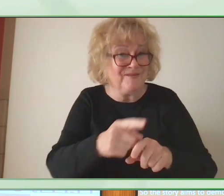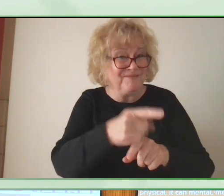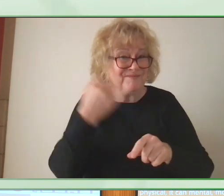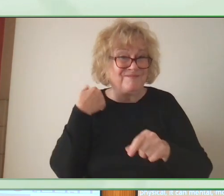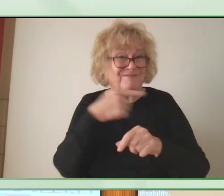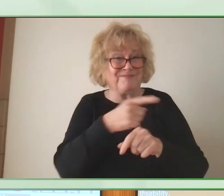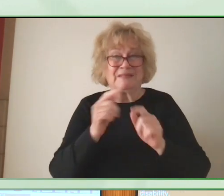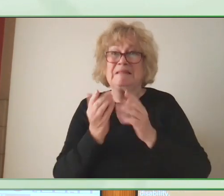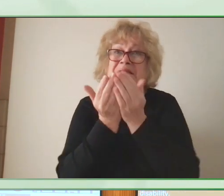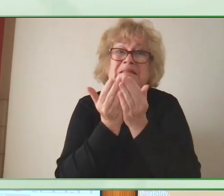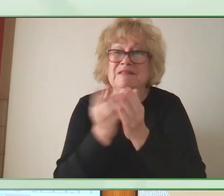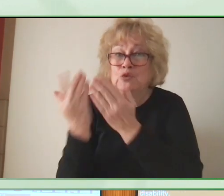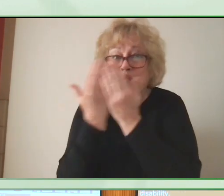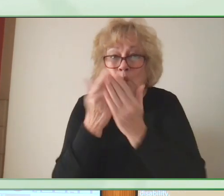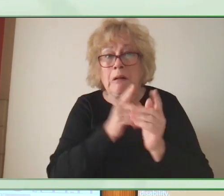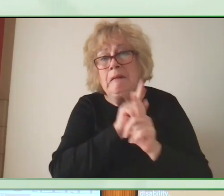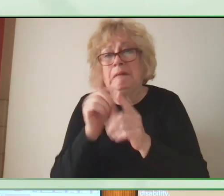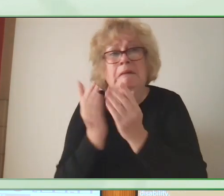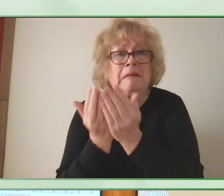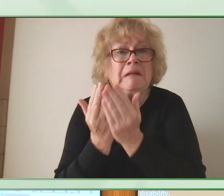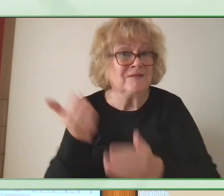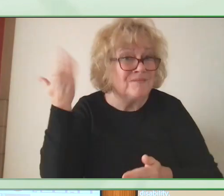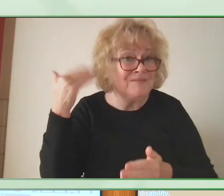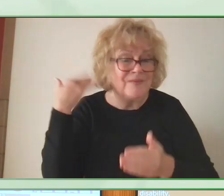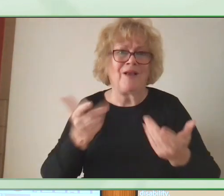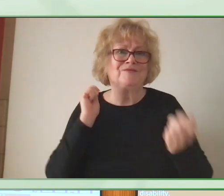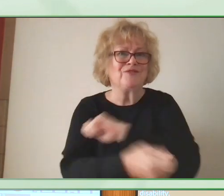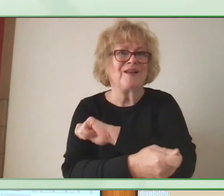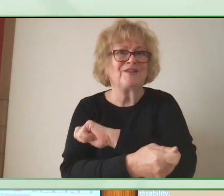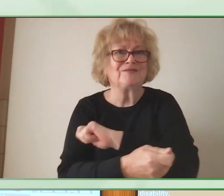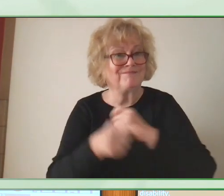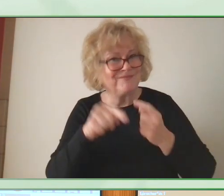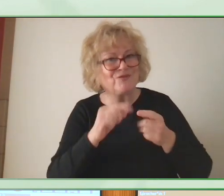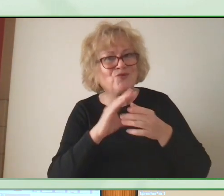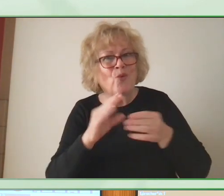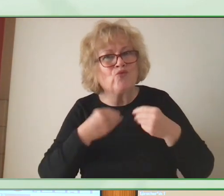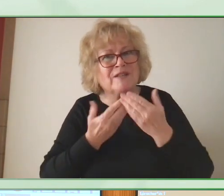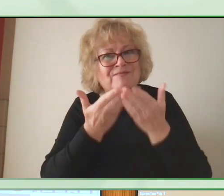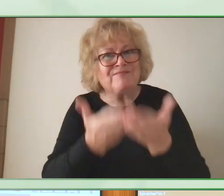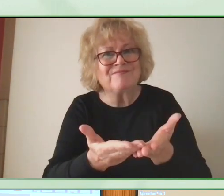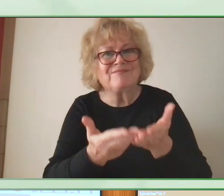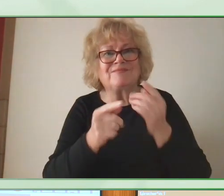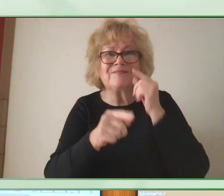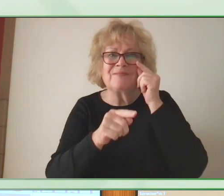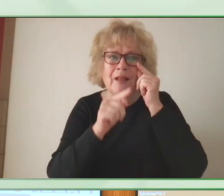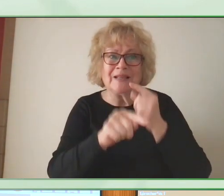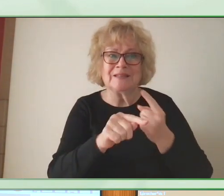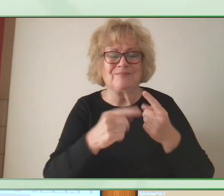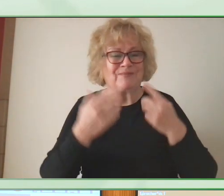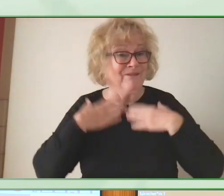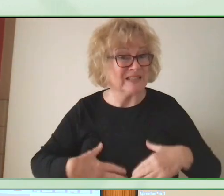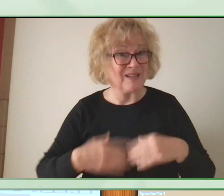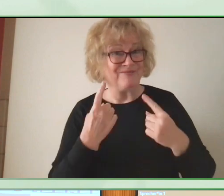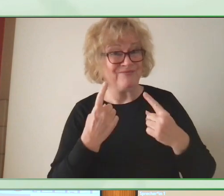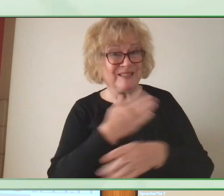see their potential beyond societal limitation was the aim of the project. To achieve this,